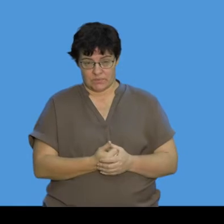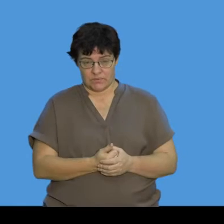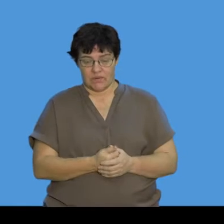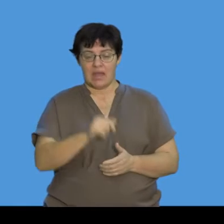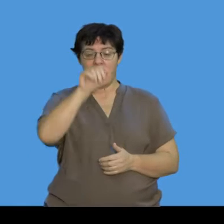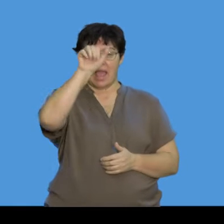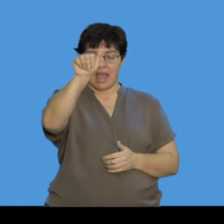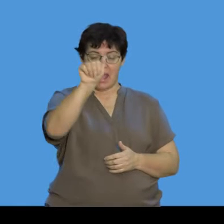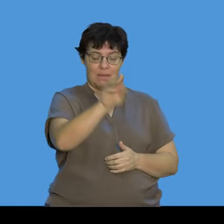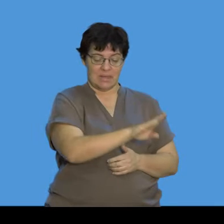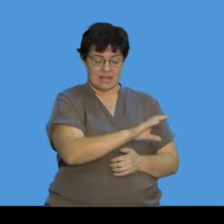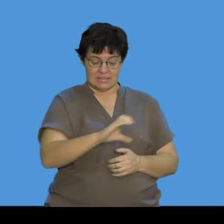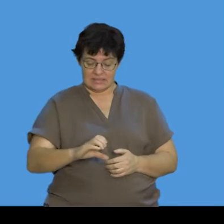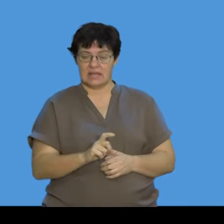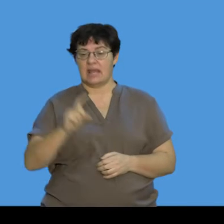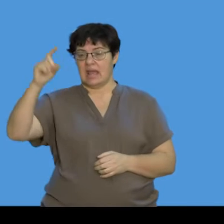B, C, and X, Y, Z.